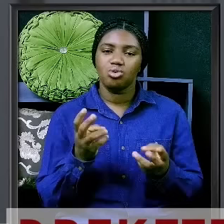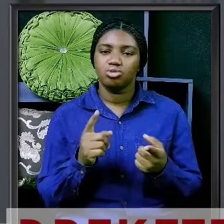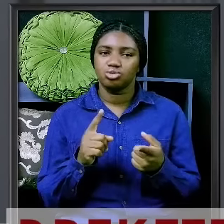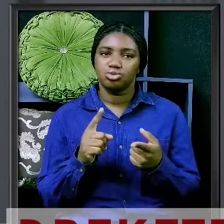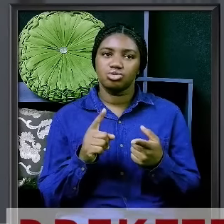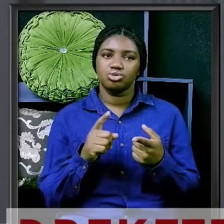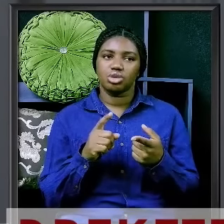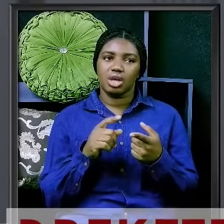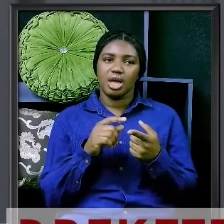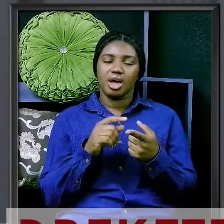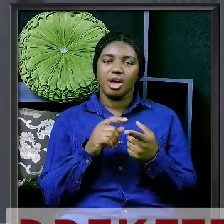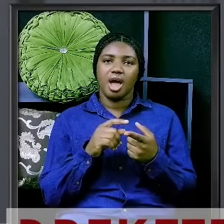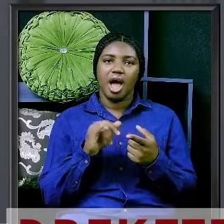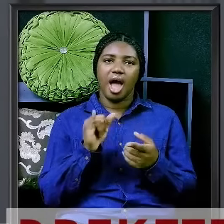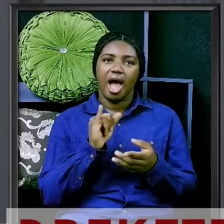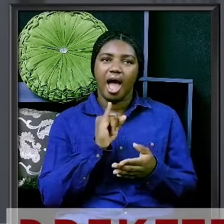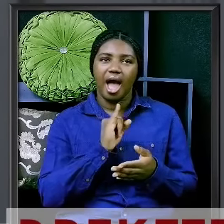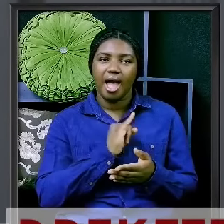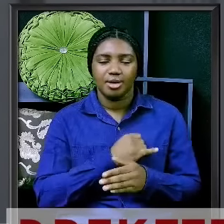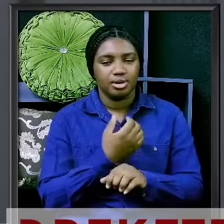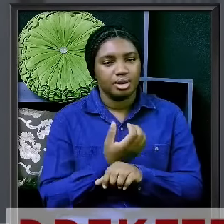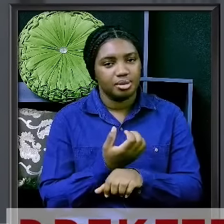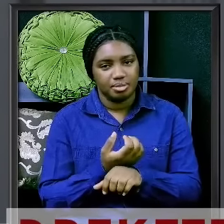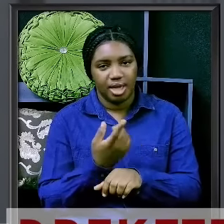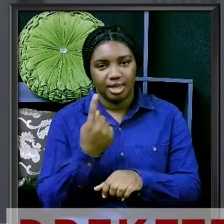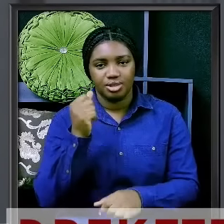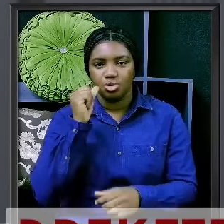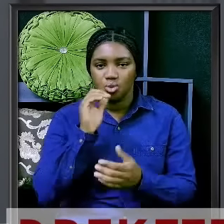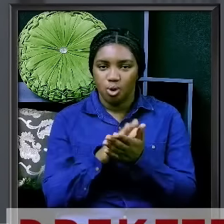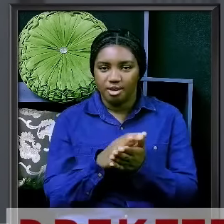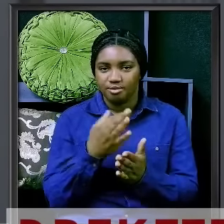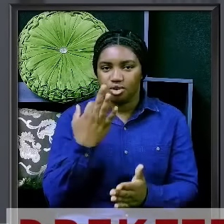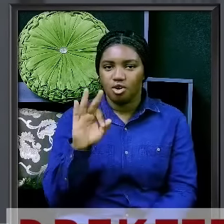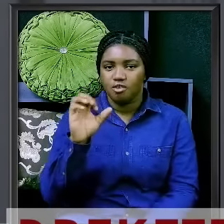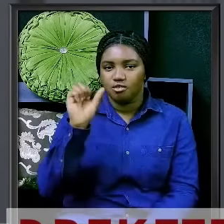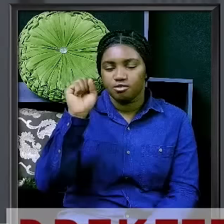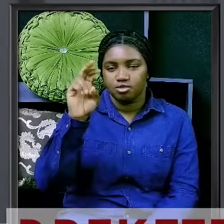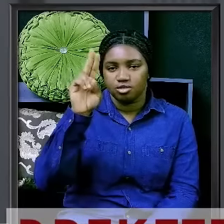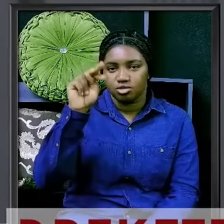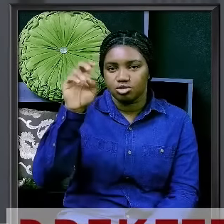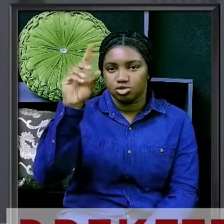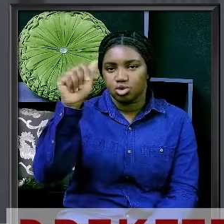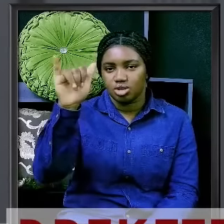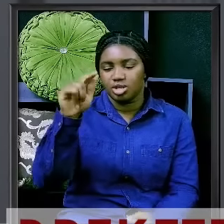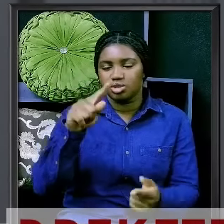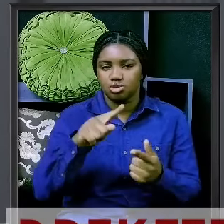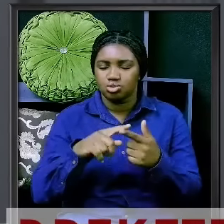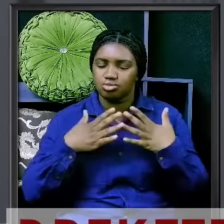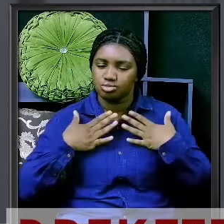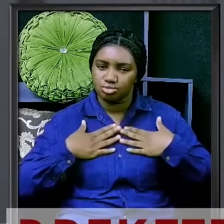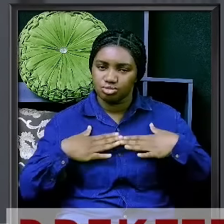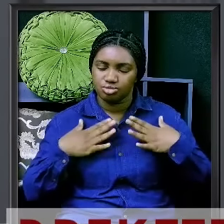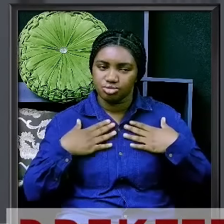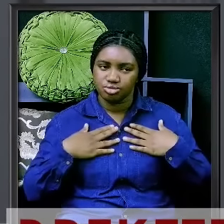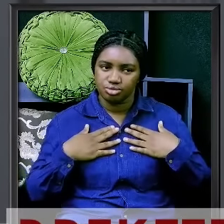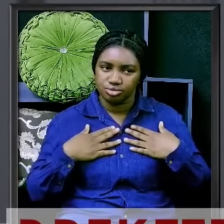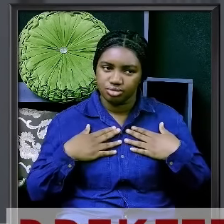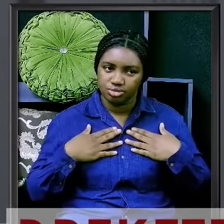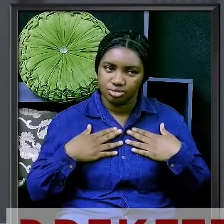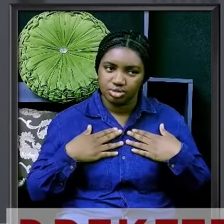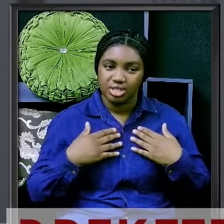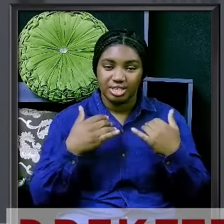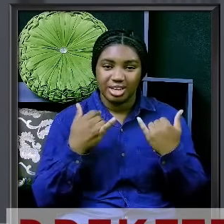Thank you, ma'am. I'm only appealing to the wife of Chief Inima to calm down. Already, all eyes